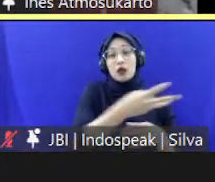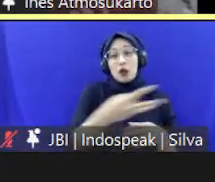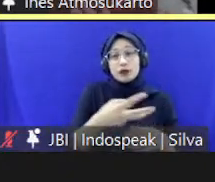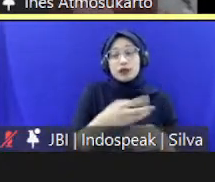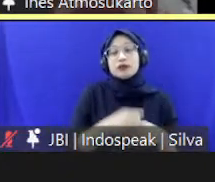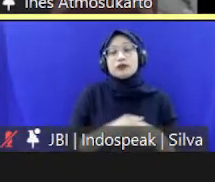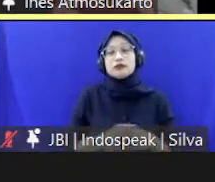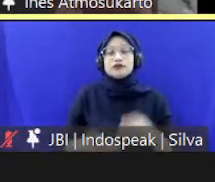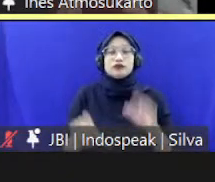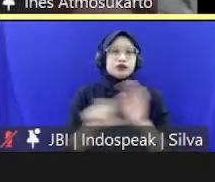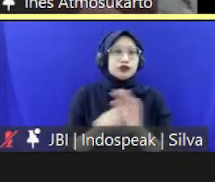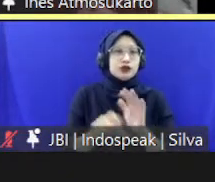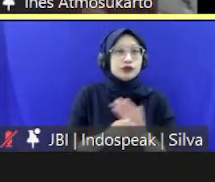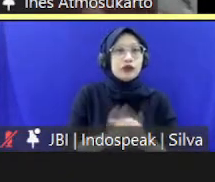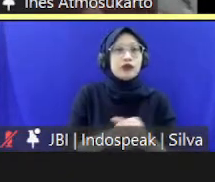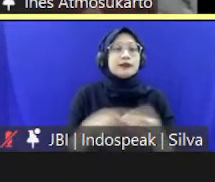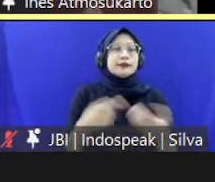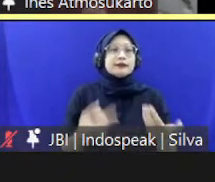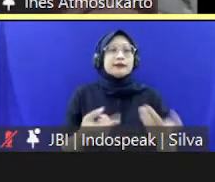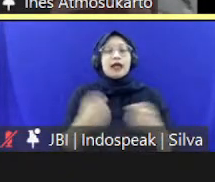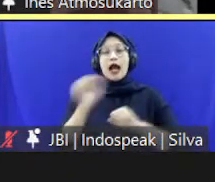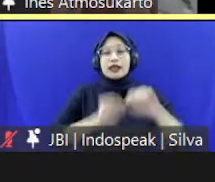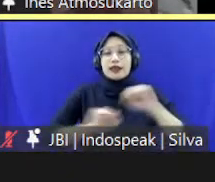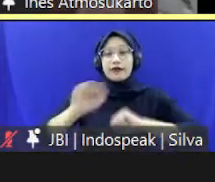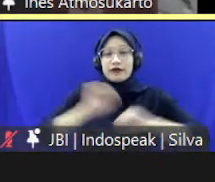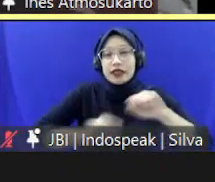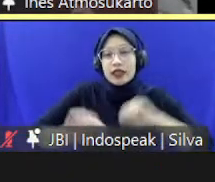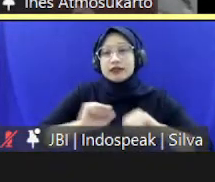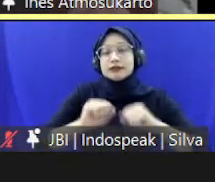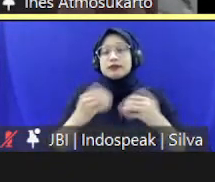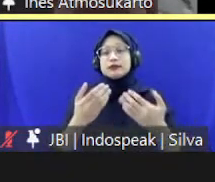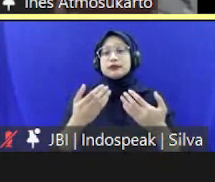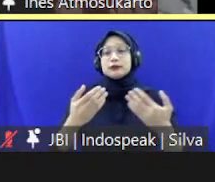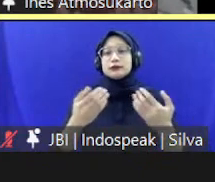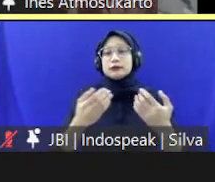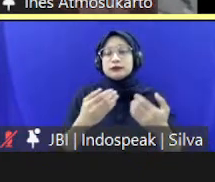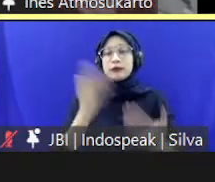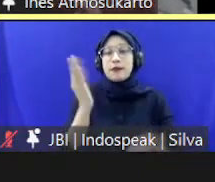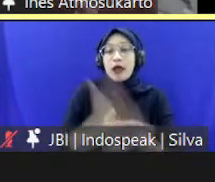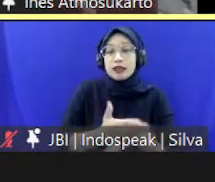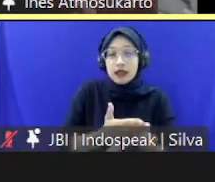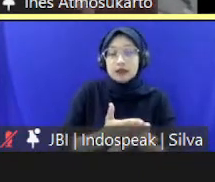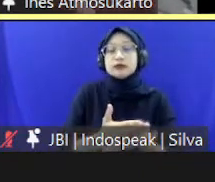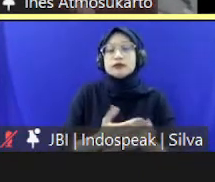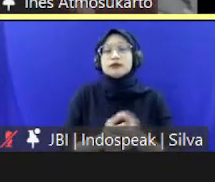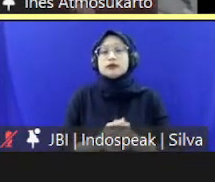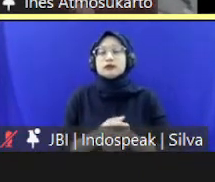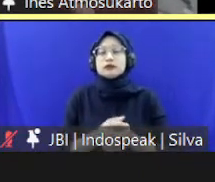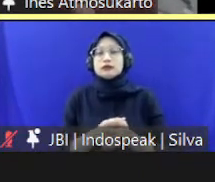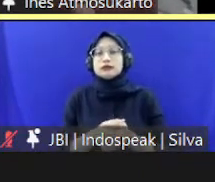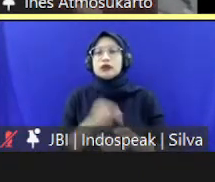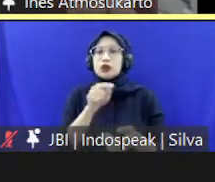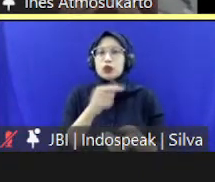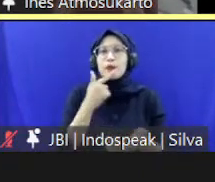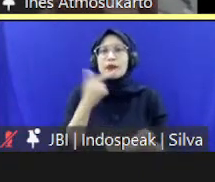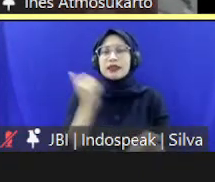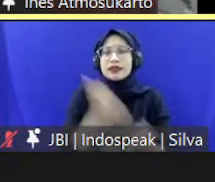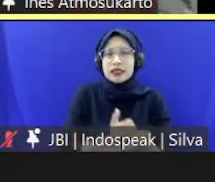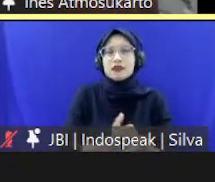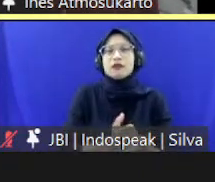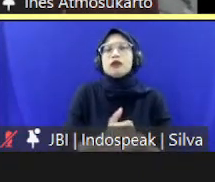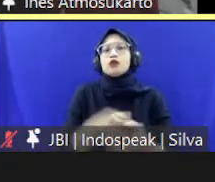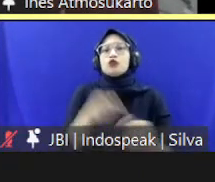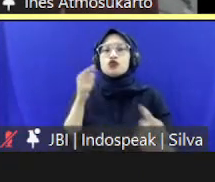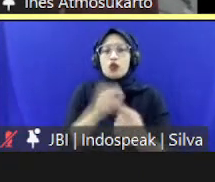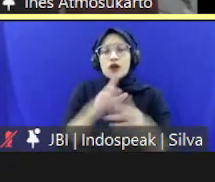the economic restrictions on activities, which have been necessary to tackle the pandemic, that's put